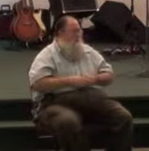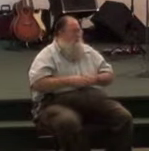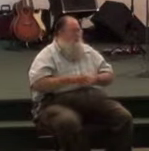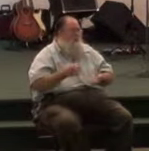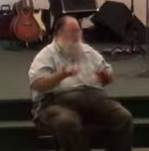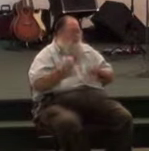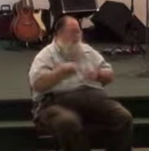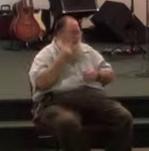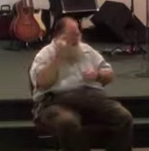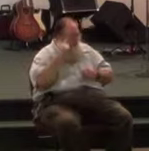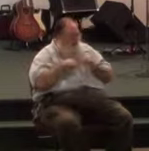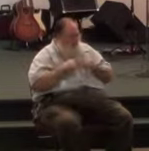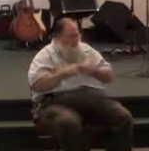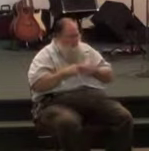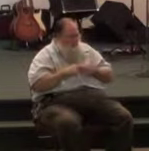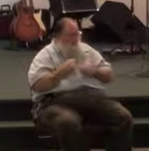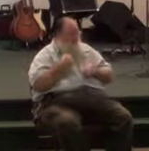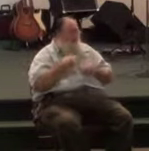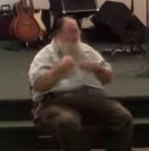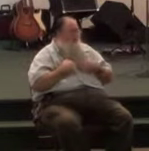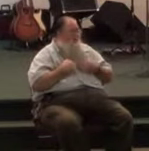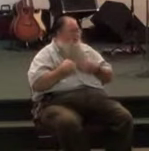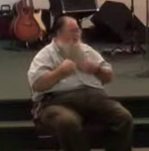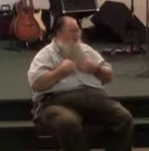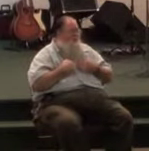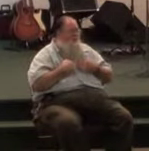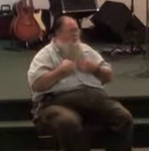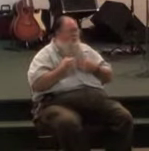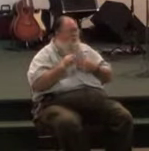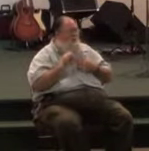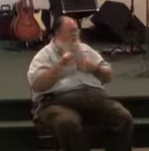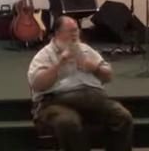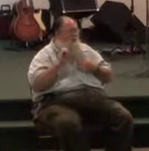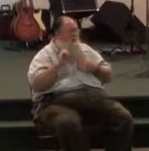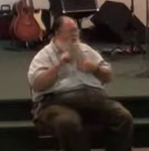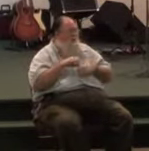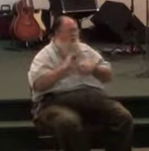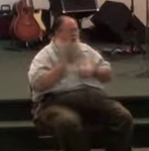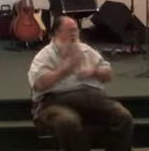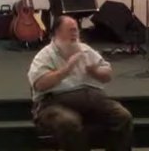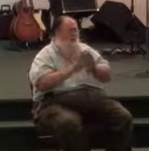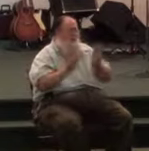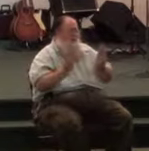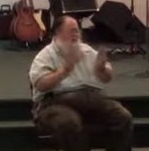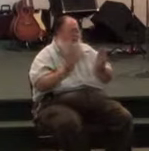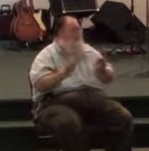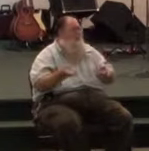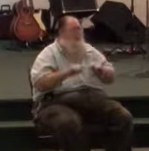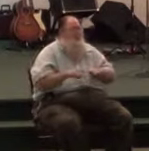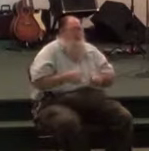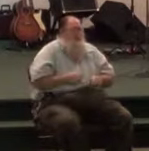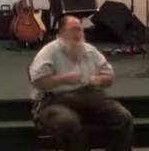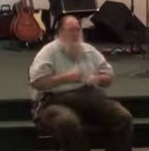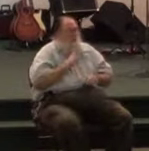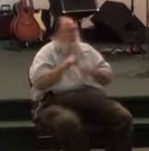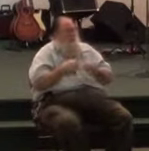I want us to think about us having holes in our walls as we talk about this today. I got 10 points to